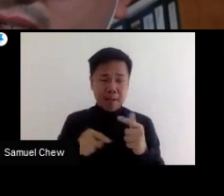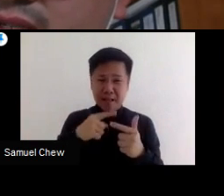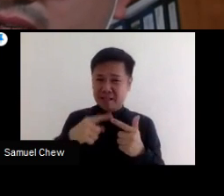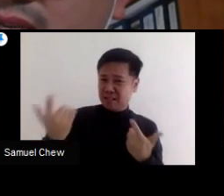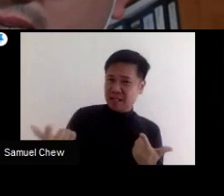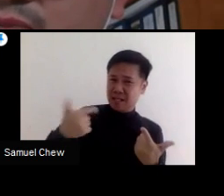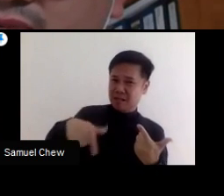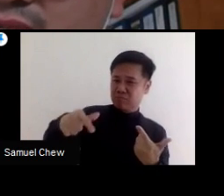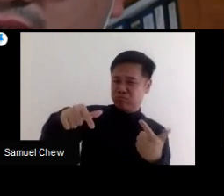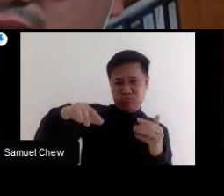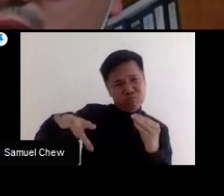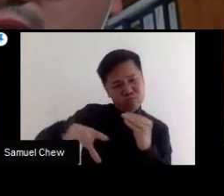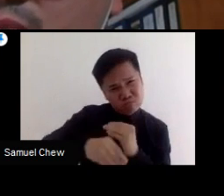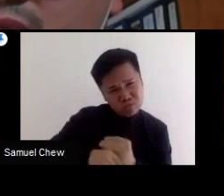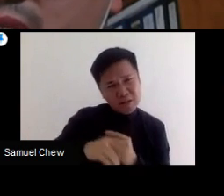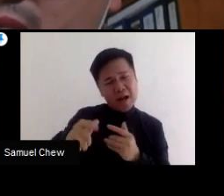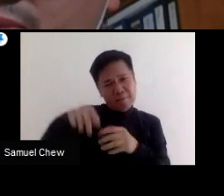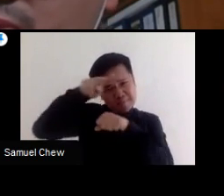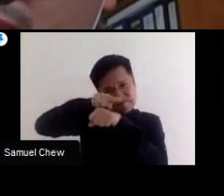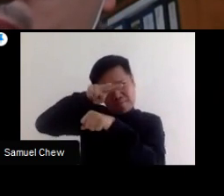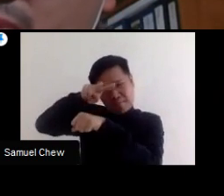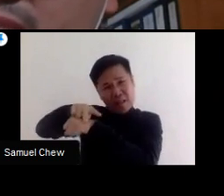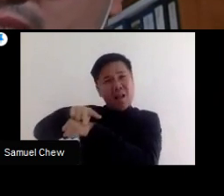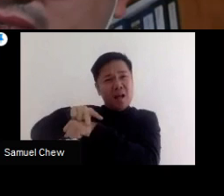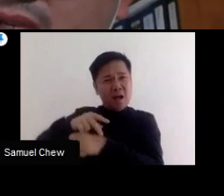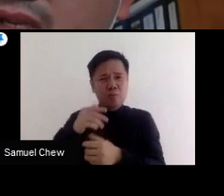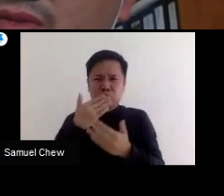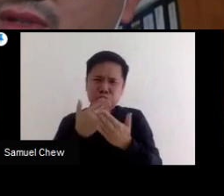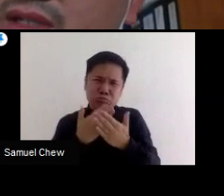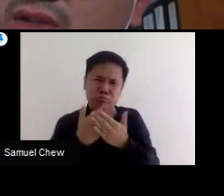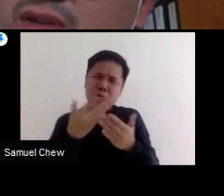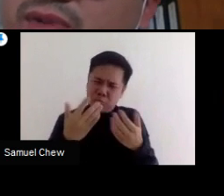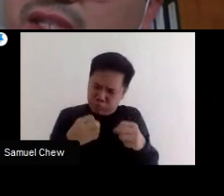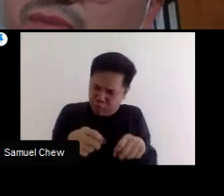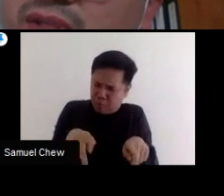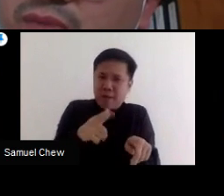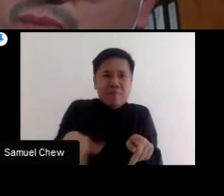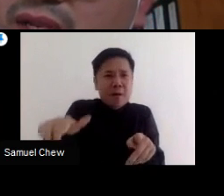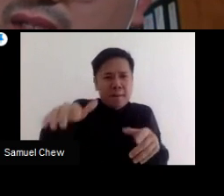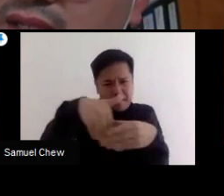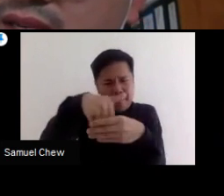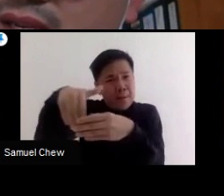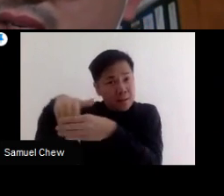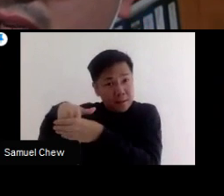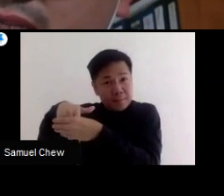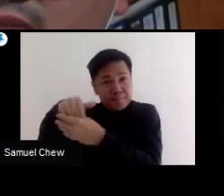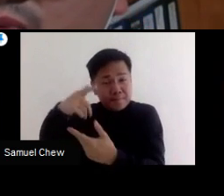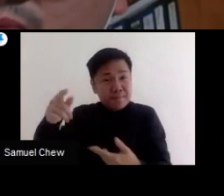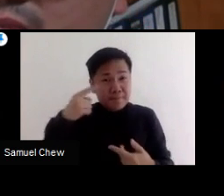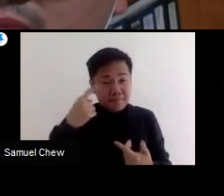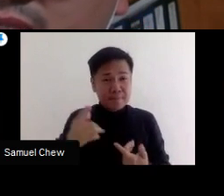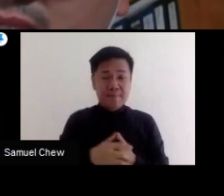priority actions, it presents a unique opportunity for the member states to take stock of the achievements of the past